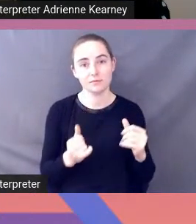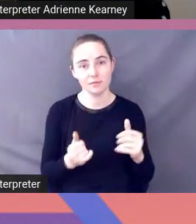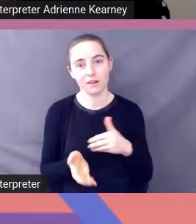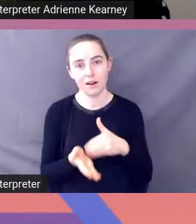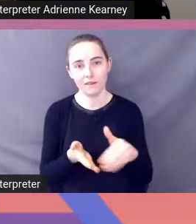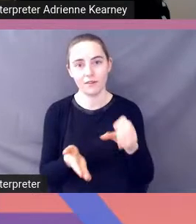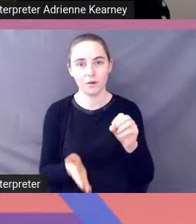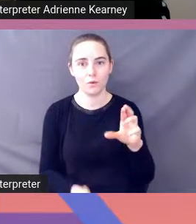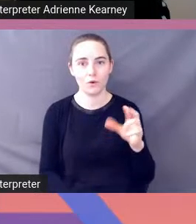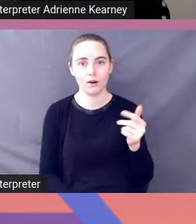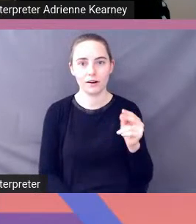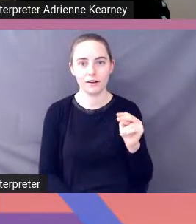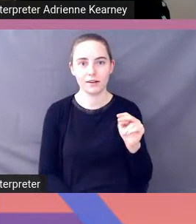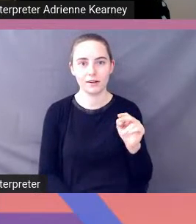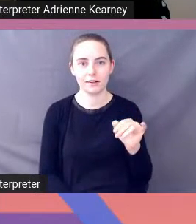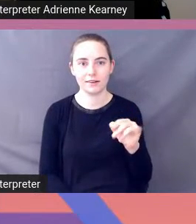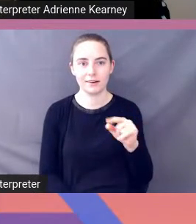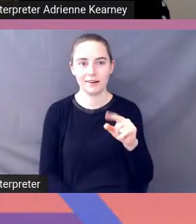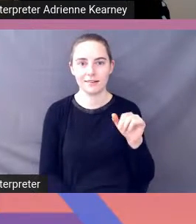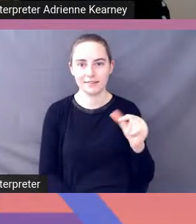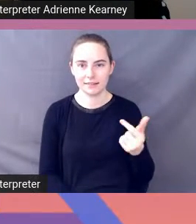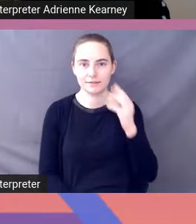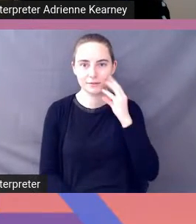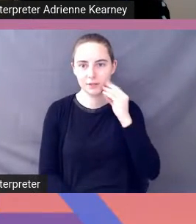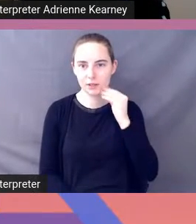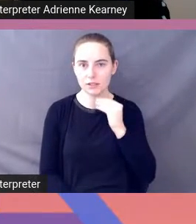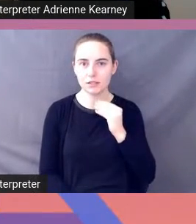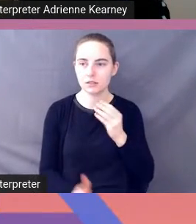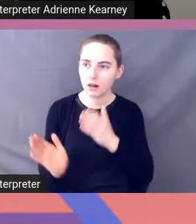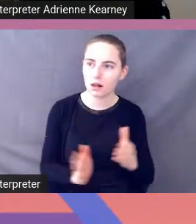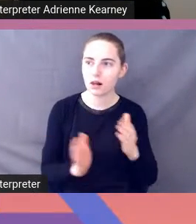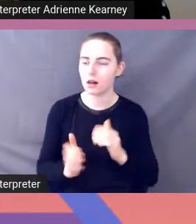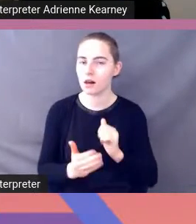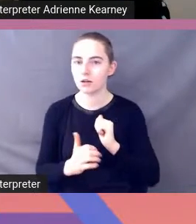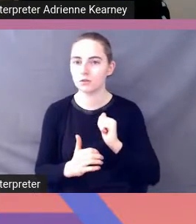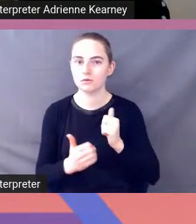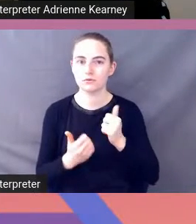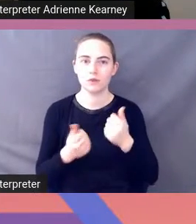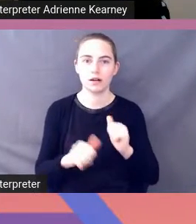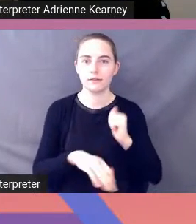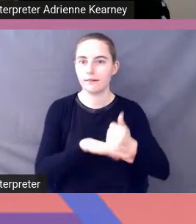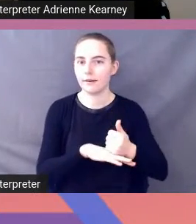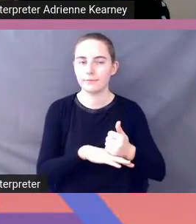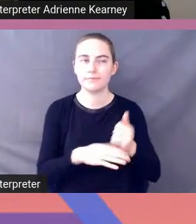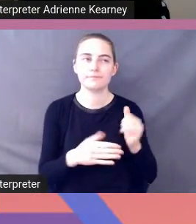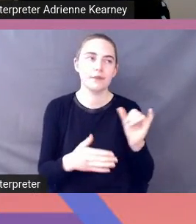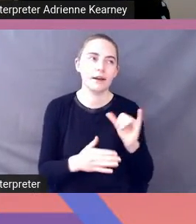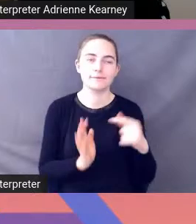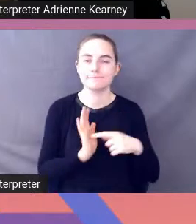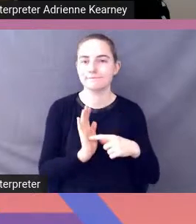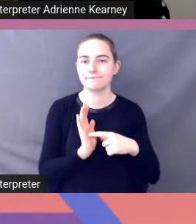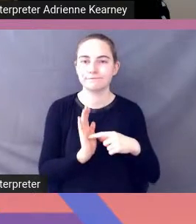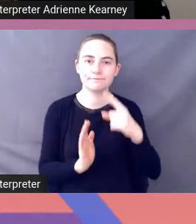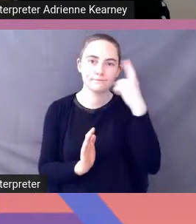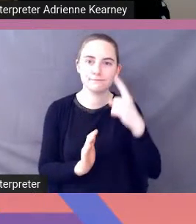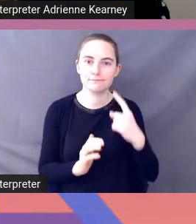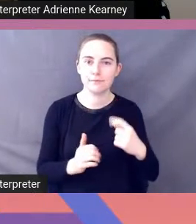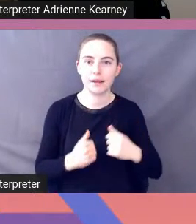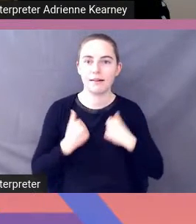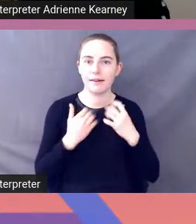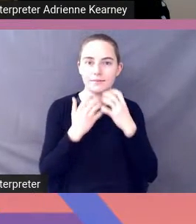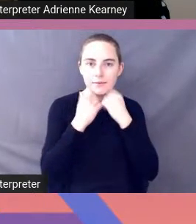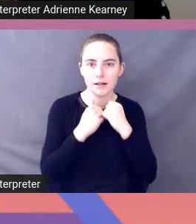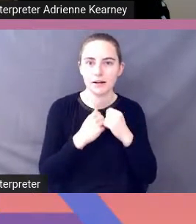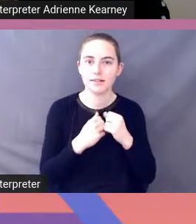who really want to do good, or like, you know, you're in a situation where you're trying to organize for Black Lives Matter, say, and it's like all white people who want to do good